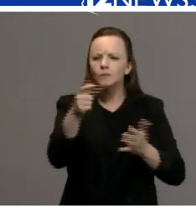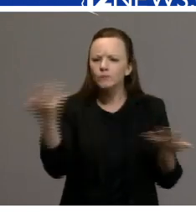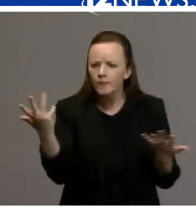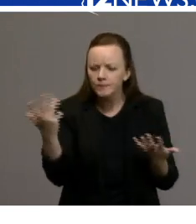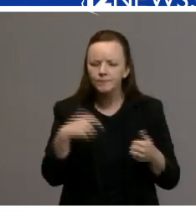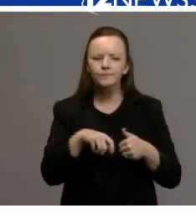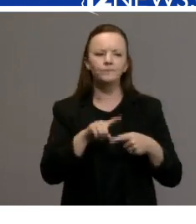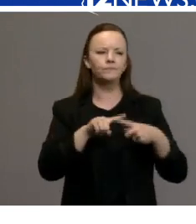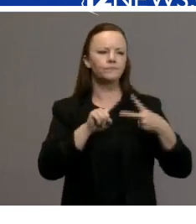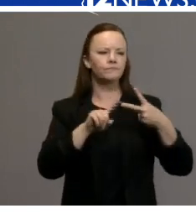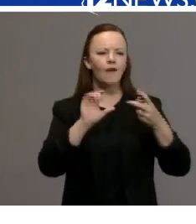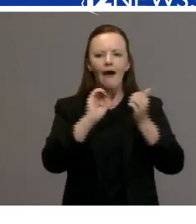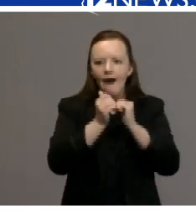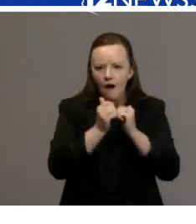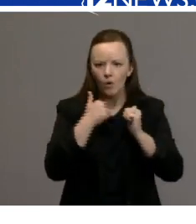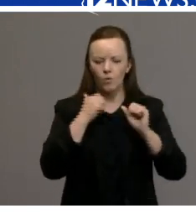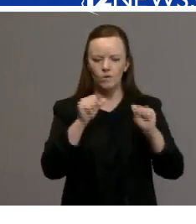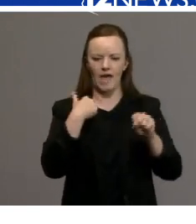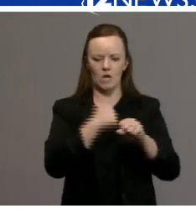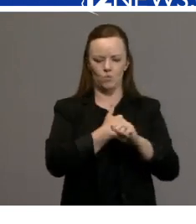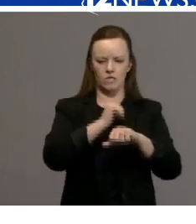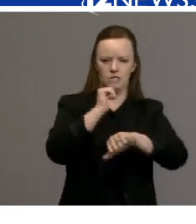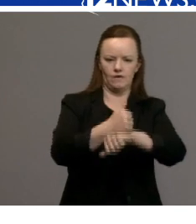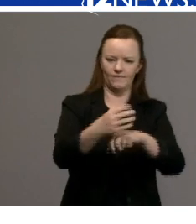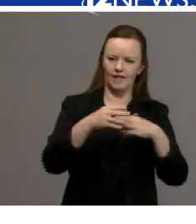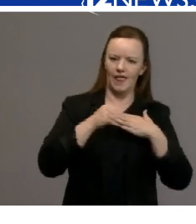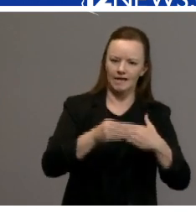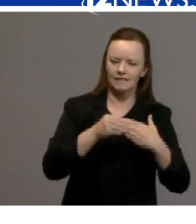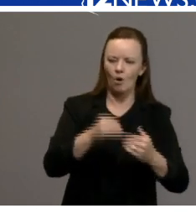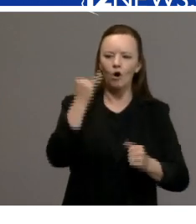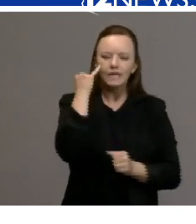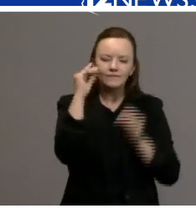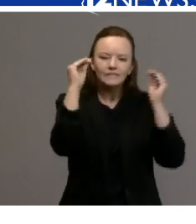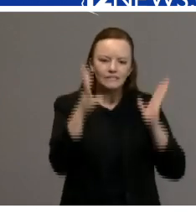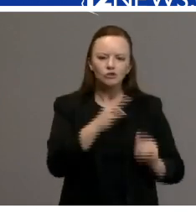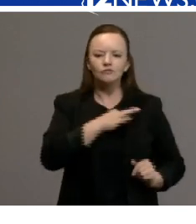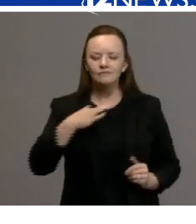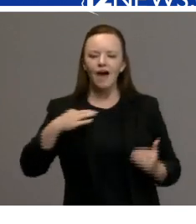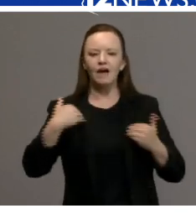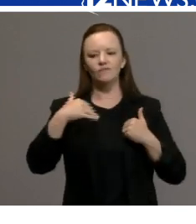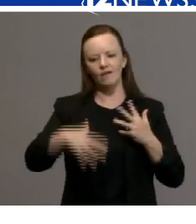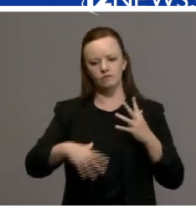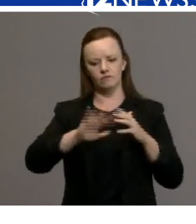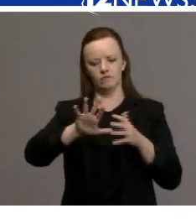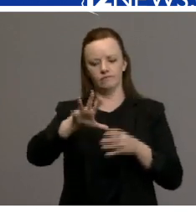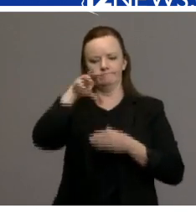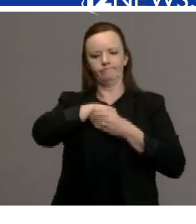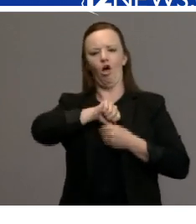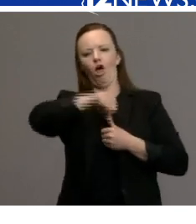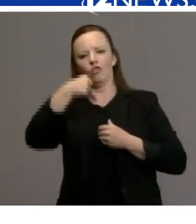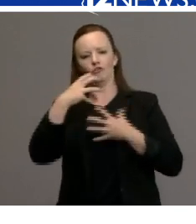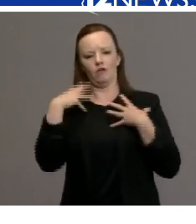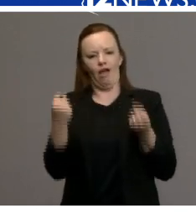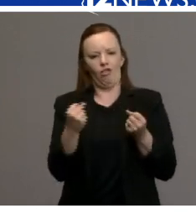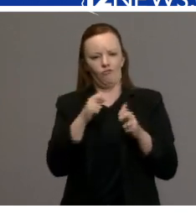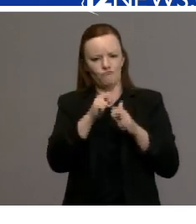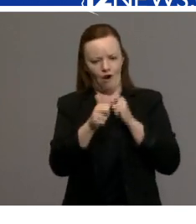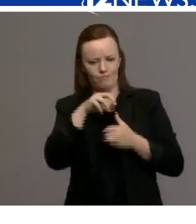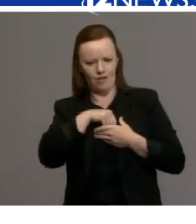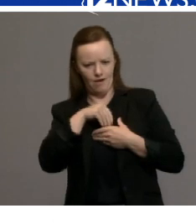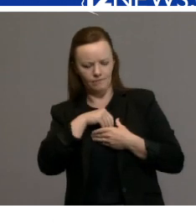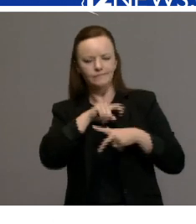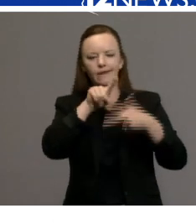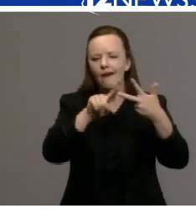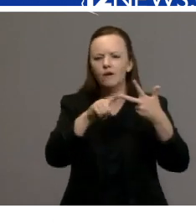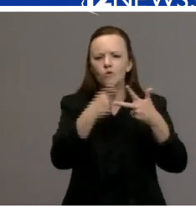flexibility for people with that underlying health condition, and what the cost would be. So part of the reason that we